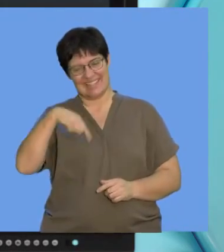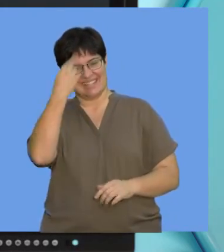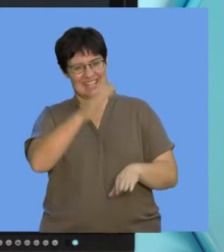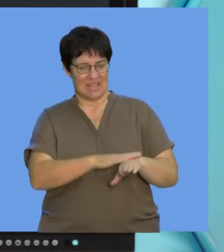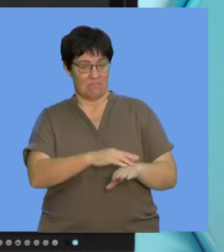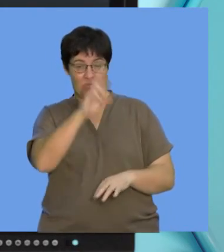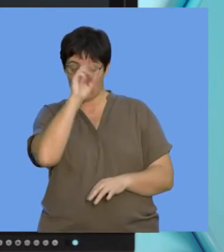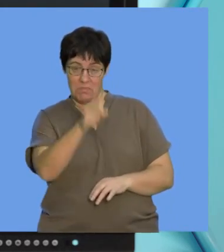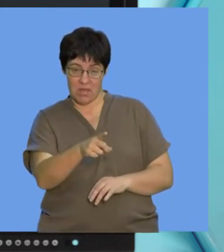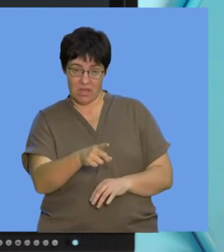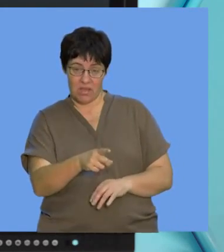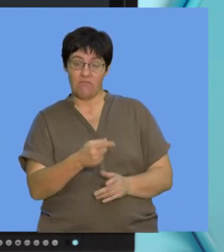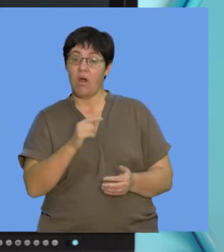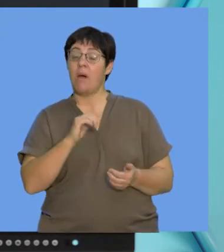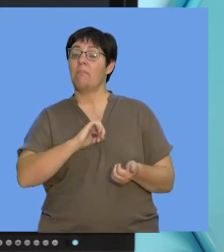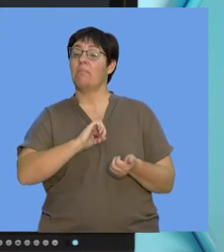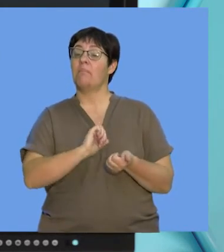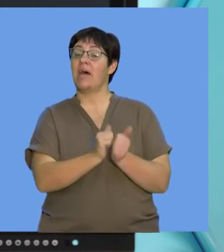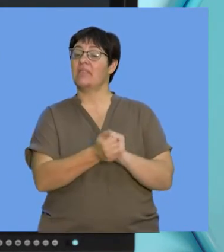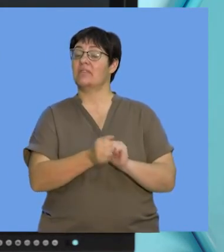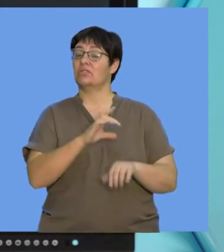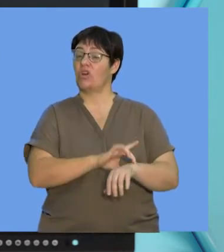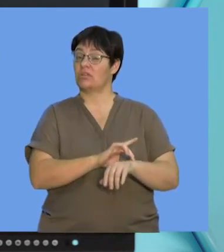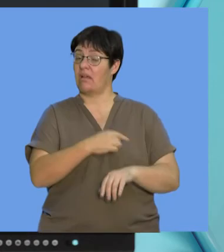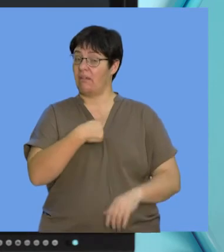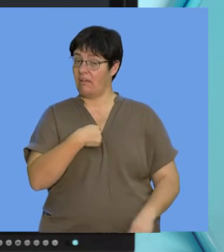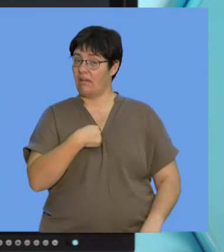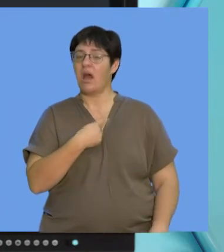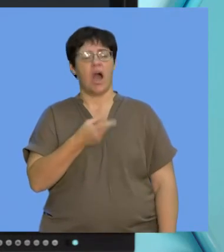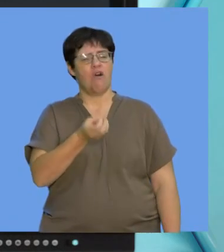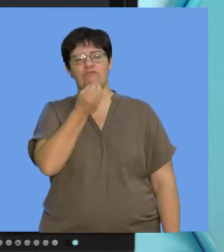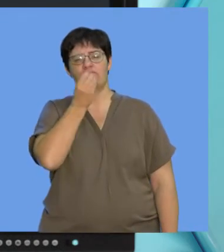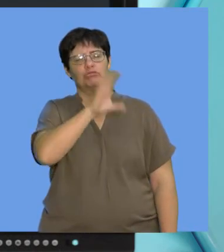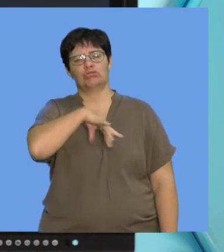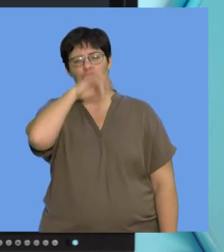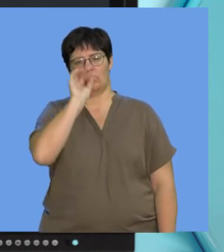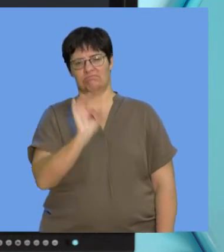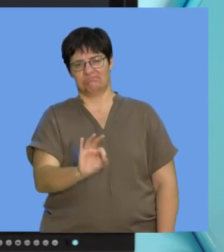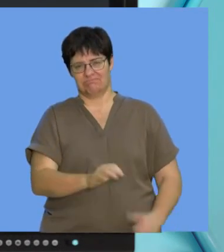time. Remember, from the Maths Doctor, mathematics is food for the soul.